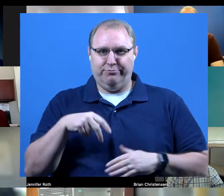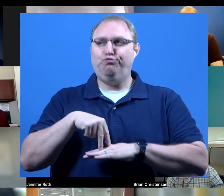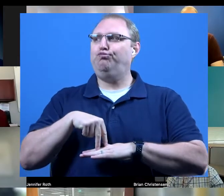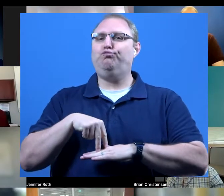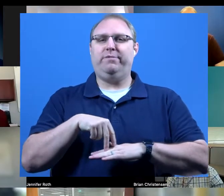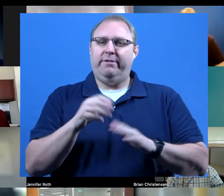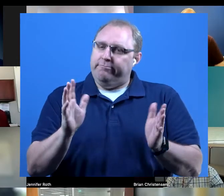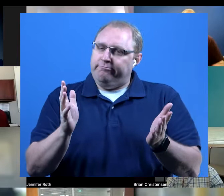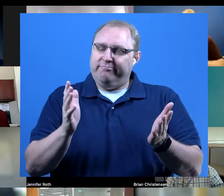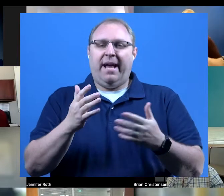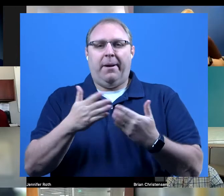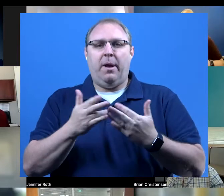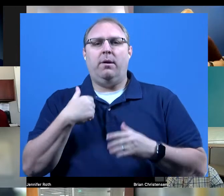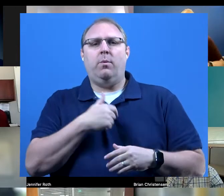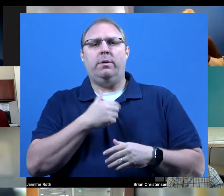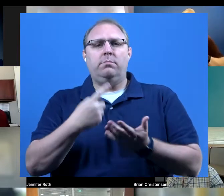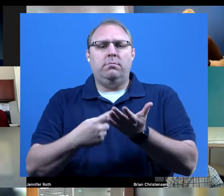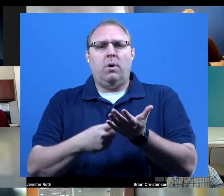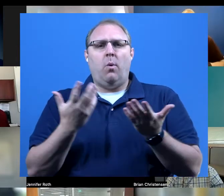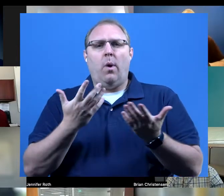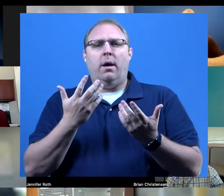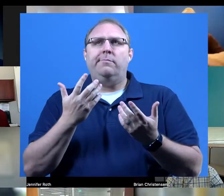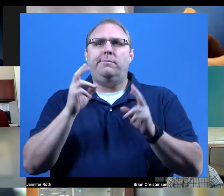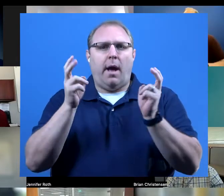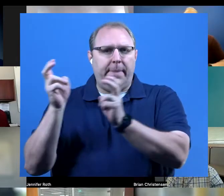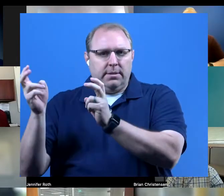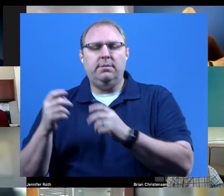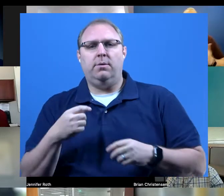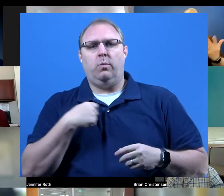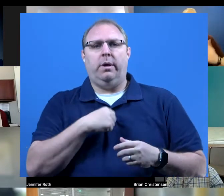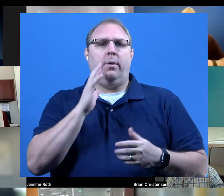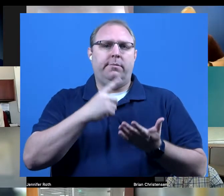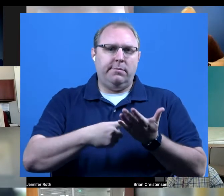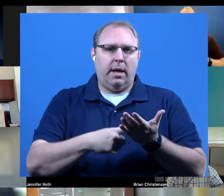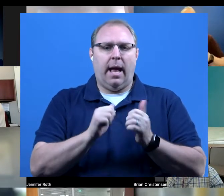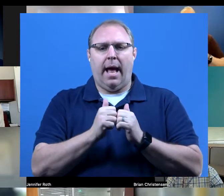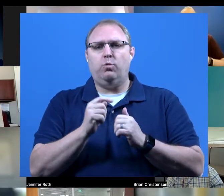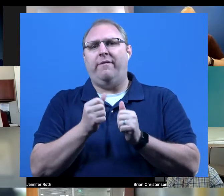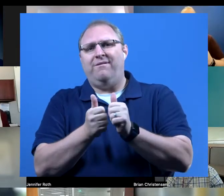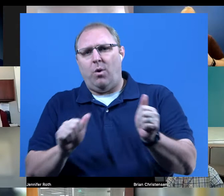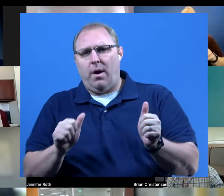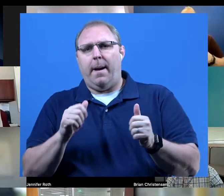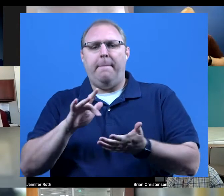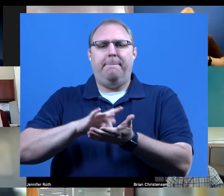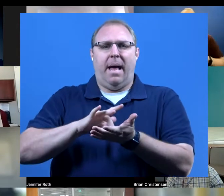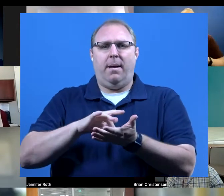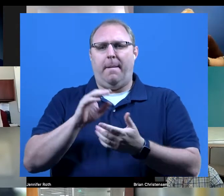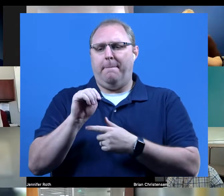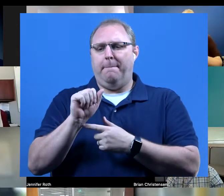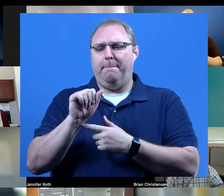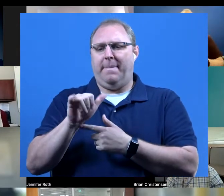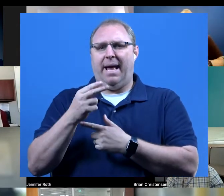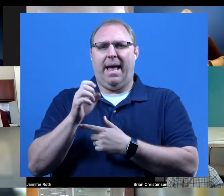I'm not going to actually be on the stage for most of this. So what we just wanted to talk about is just what we're going to address today. So we're going to be talking